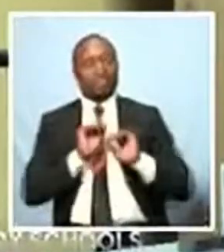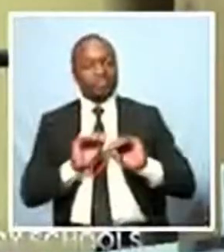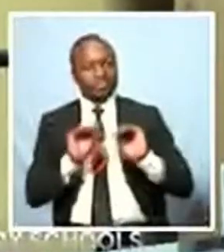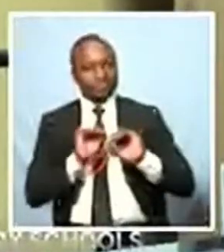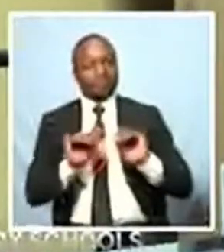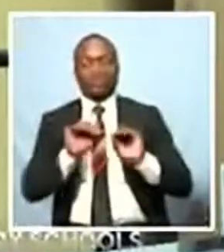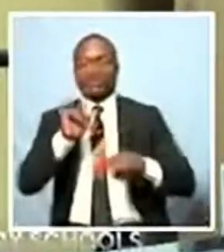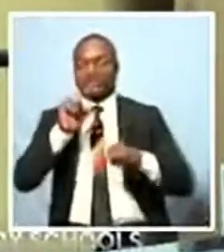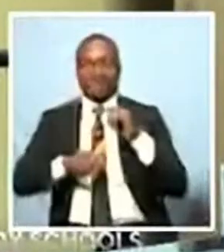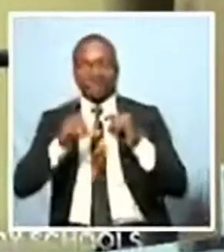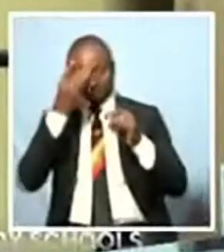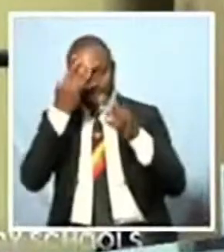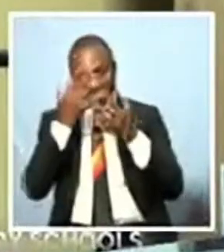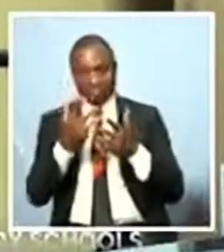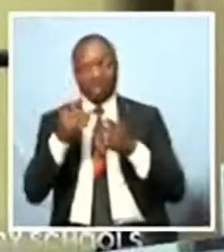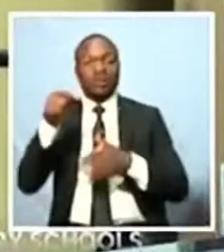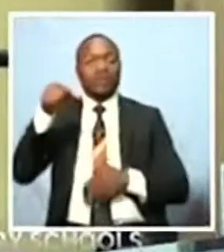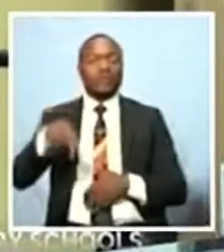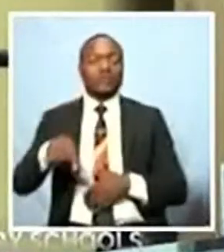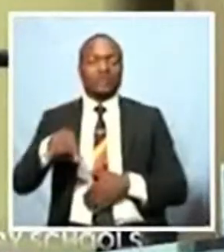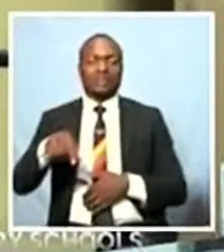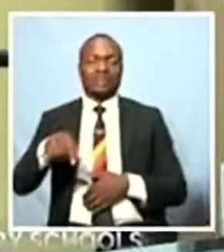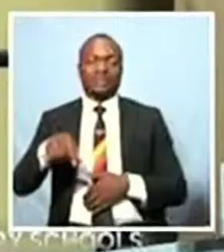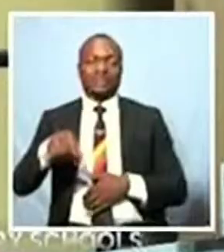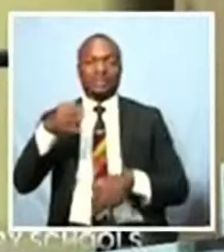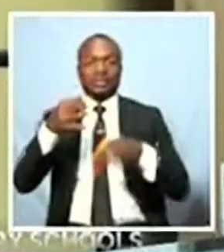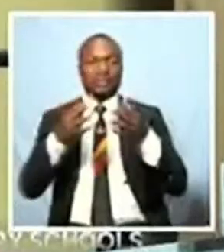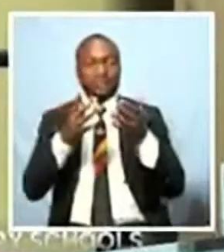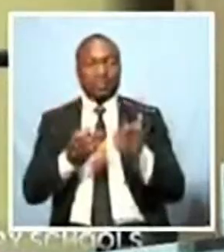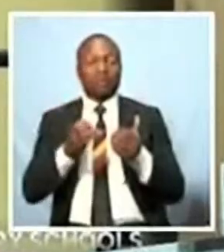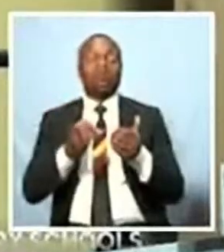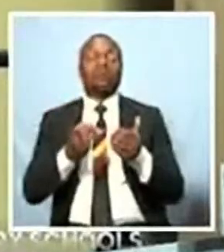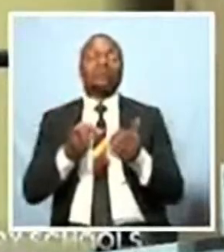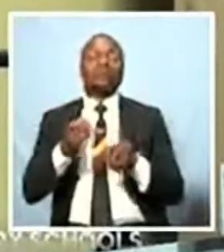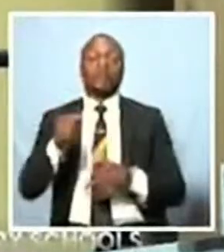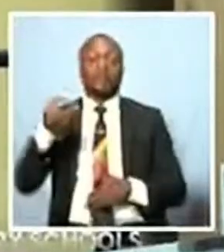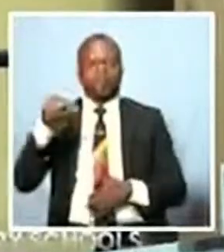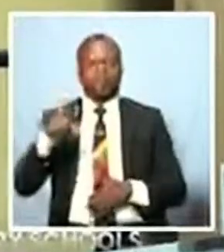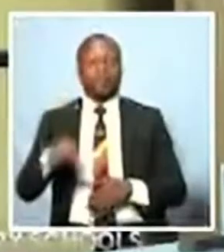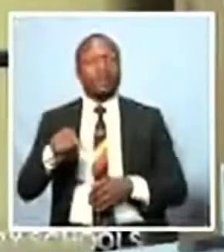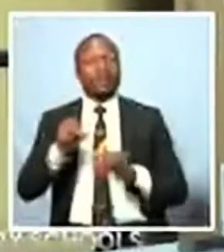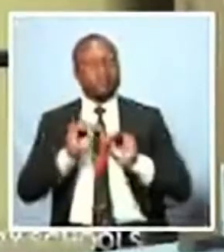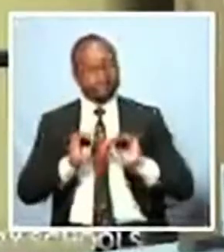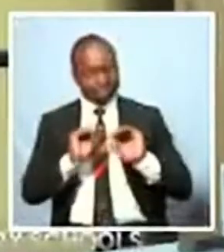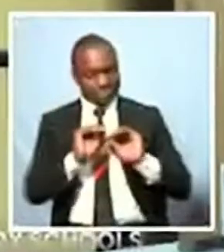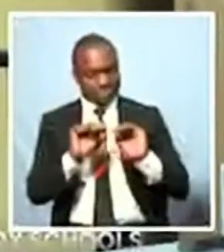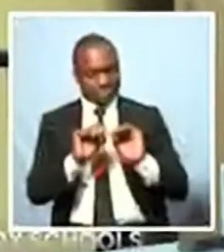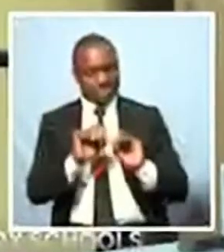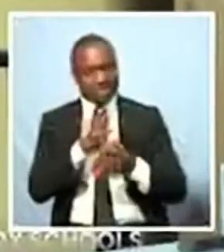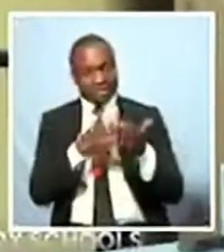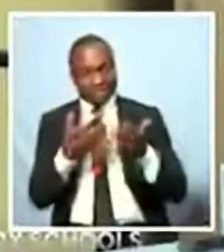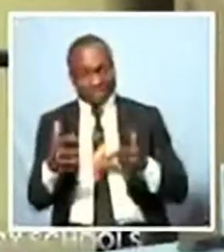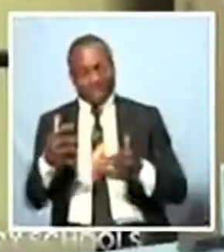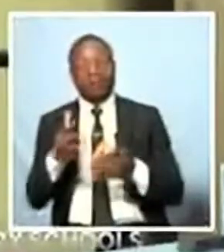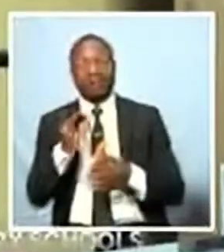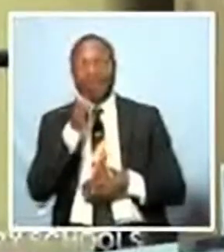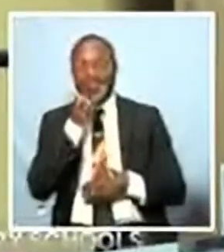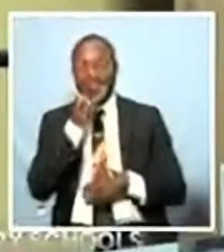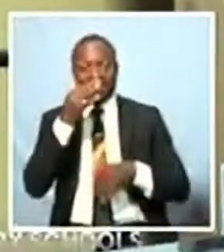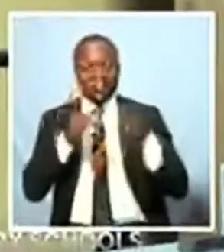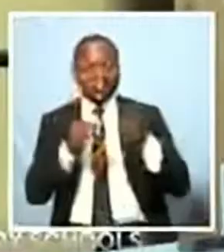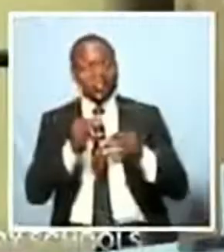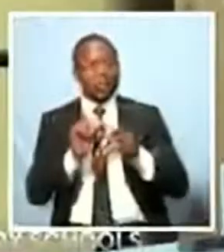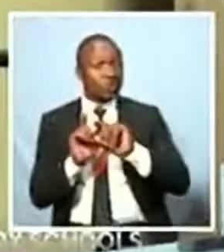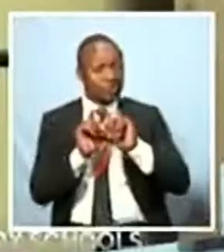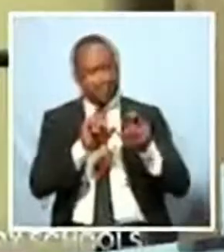you cannot expect quality if you want quality teaching. So those are some of the things that we are saying we missed. Once we get